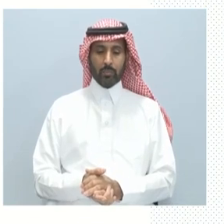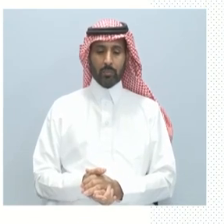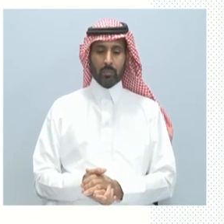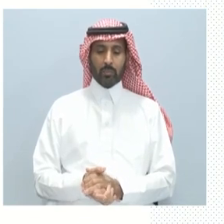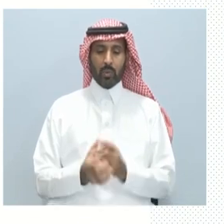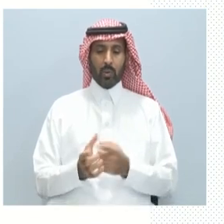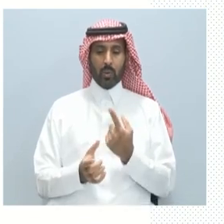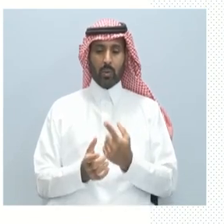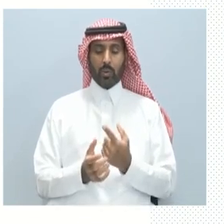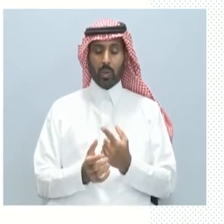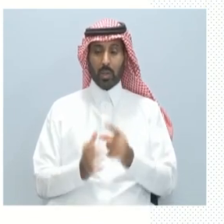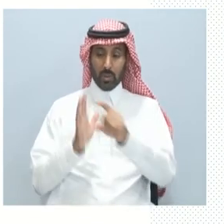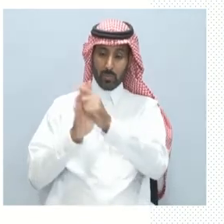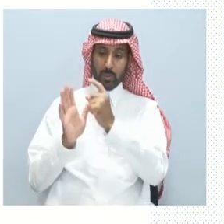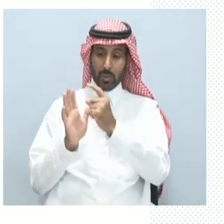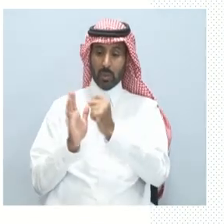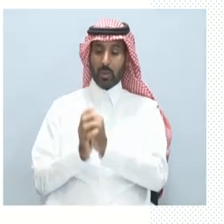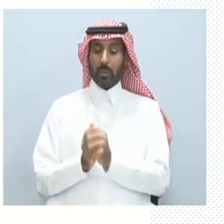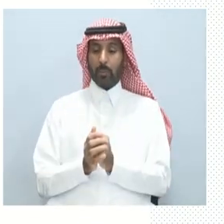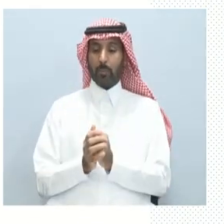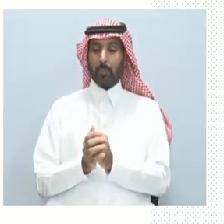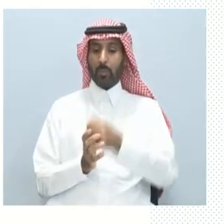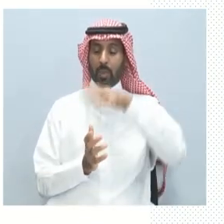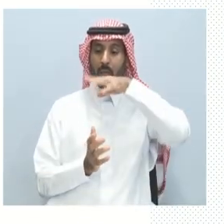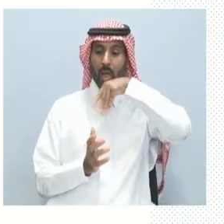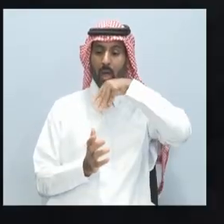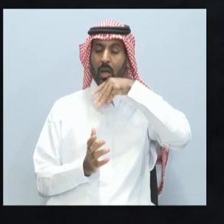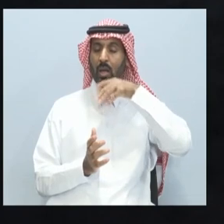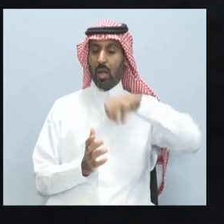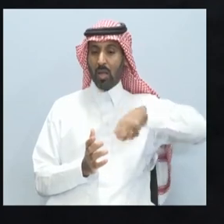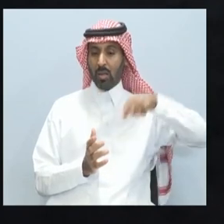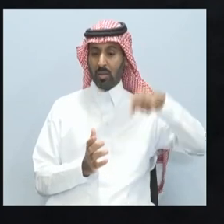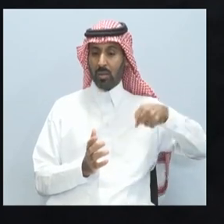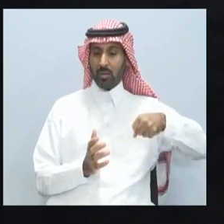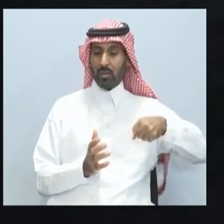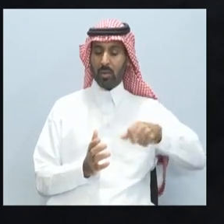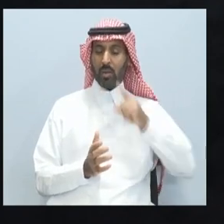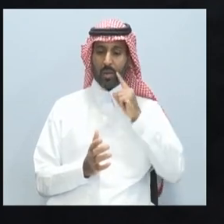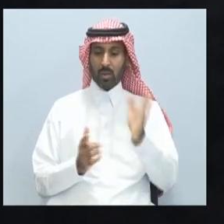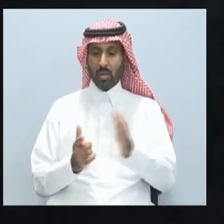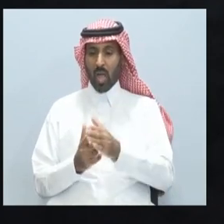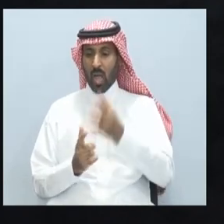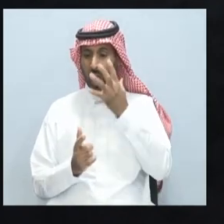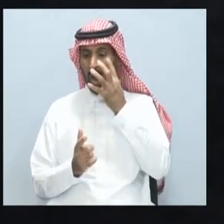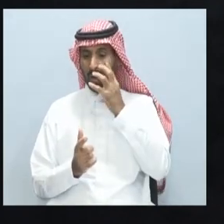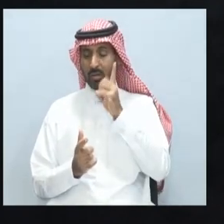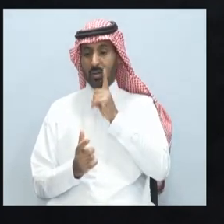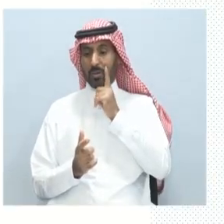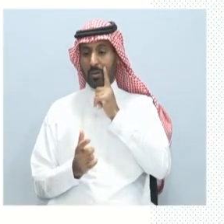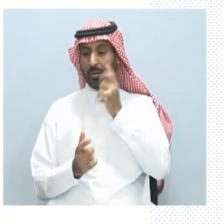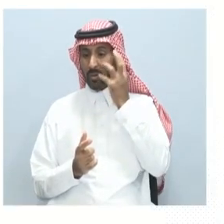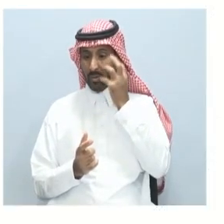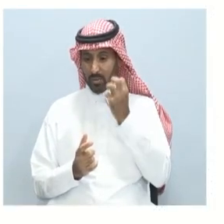First of all, as the title, we have maternal grandparents. This is going to be the title or who we are talking about.